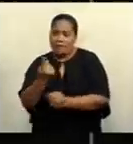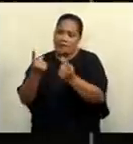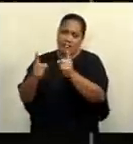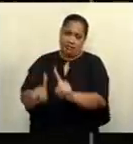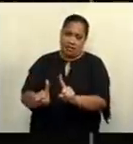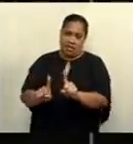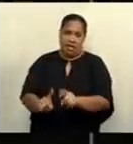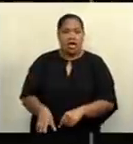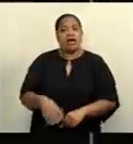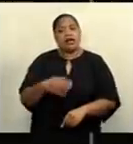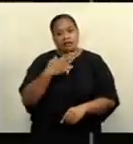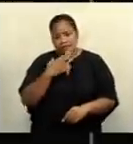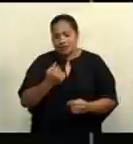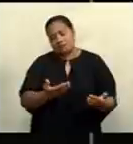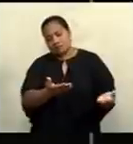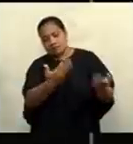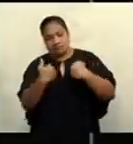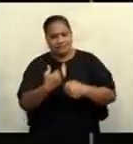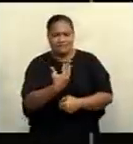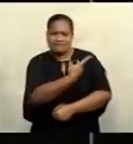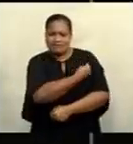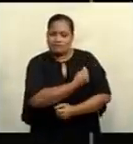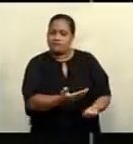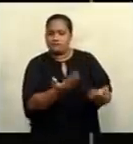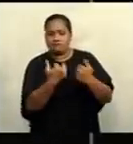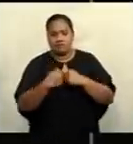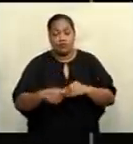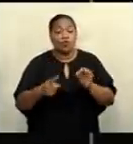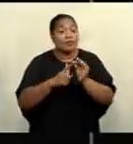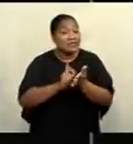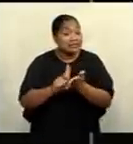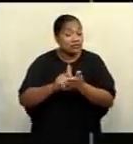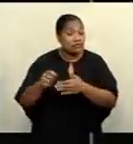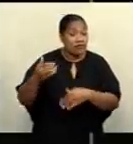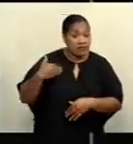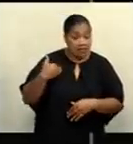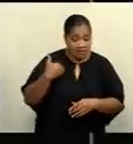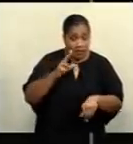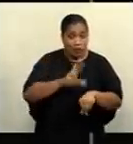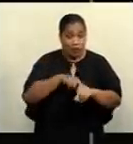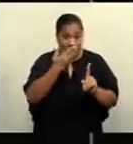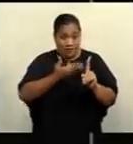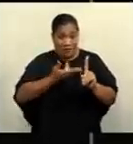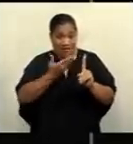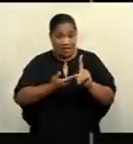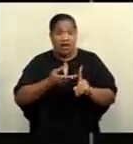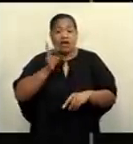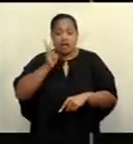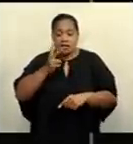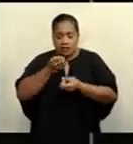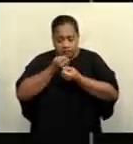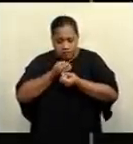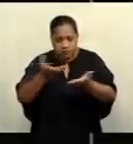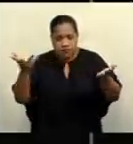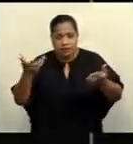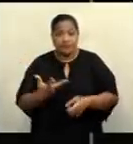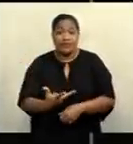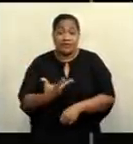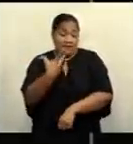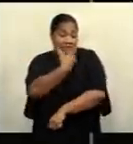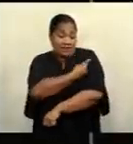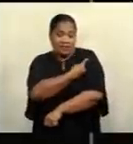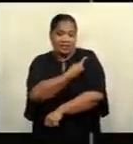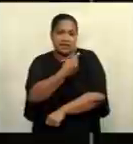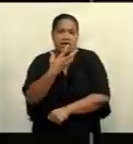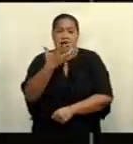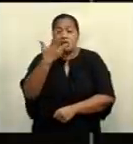getting fully vaccinated. Permanent Secretary for Health Dr. James Fong has once again stressed that the vaccine provides